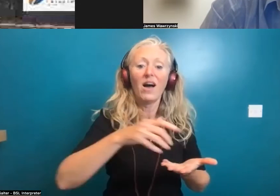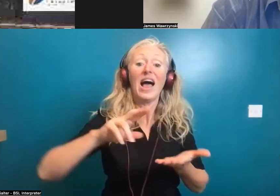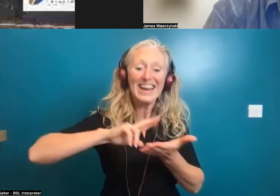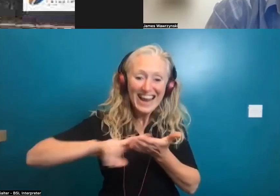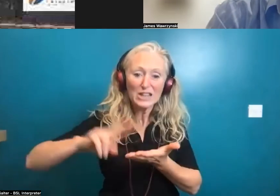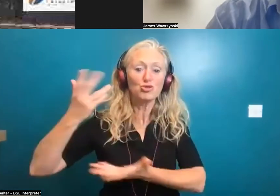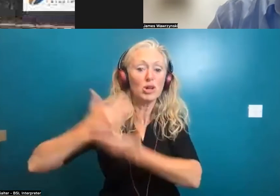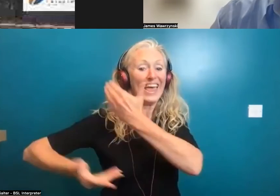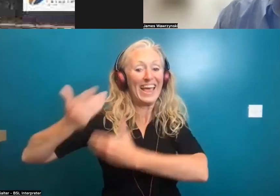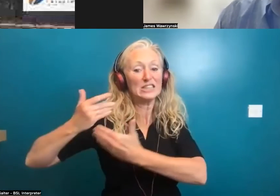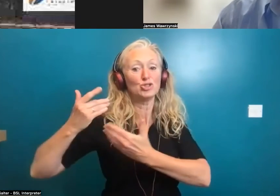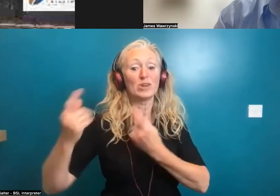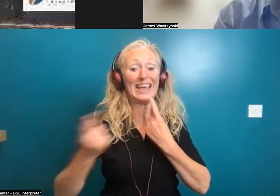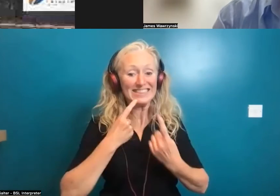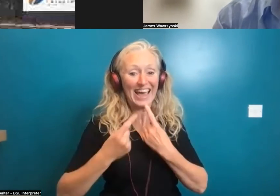in that hospital